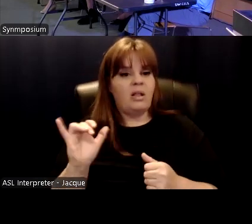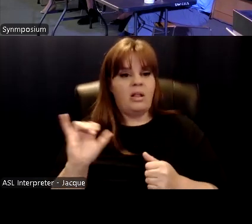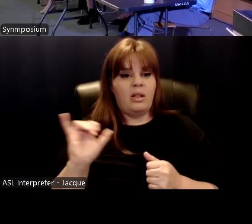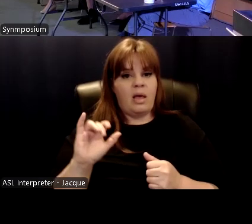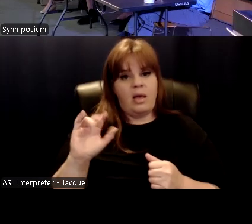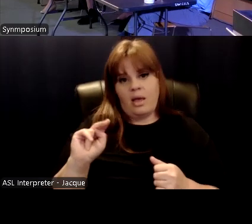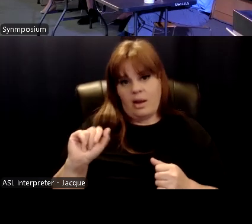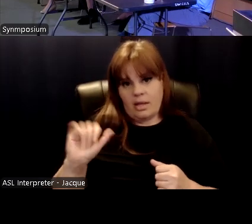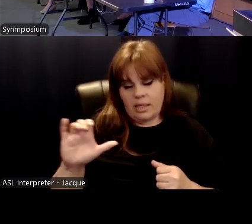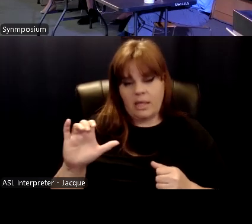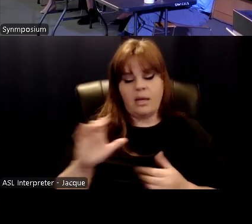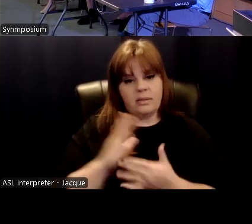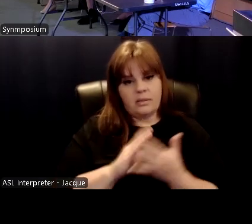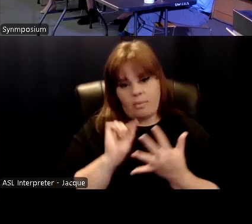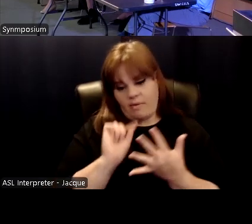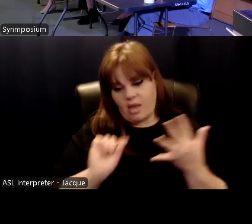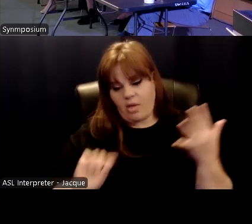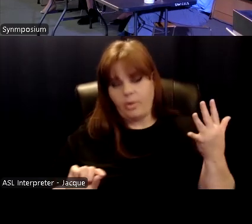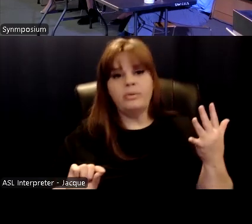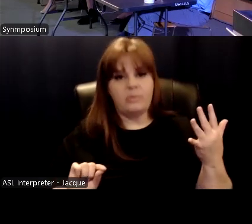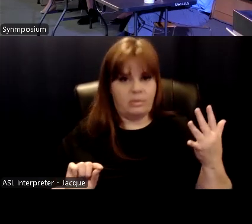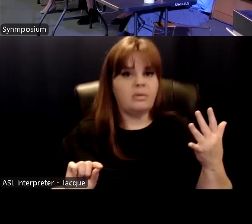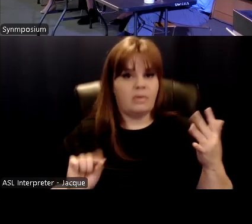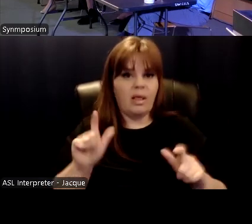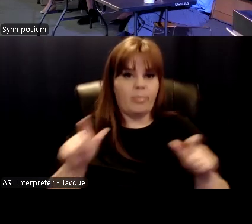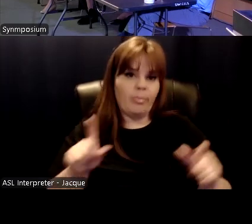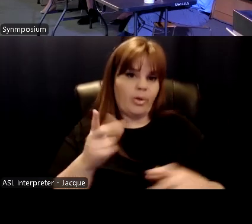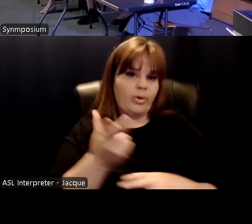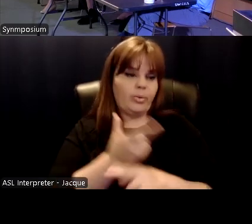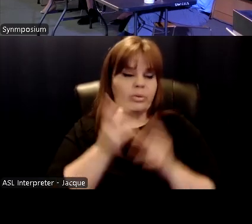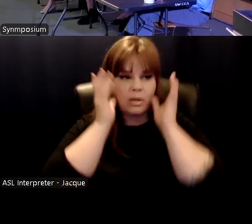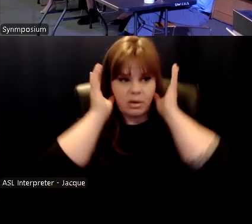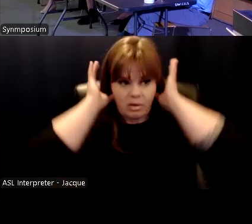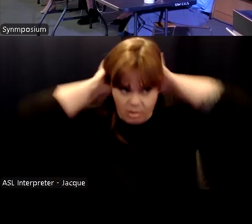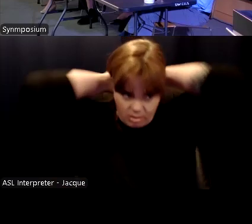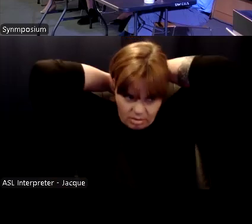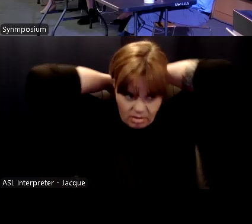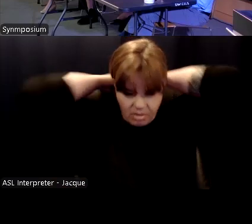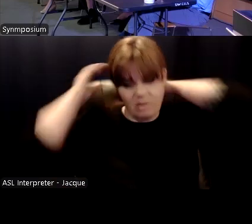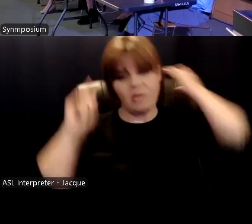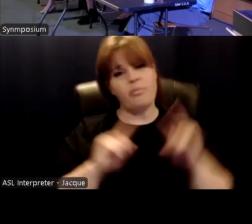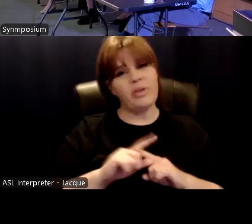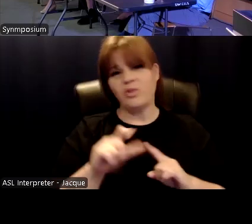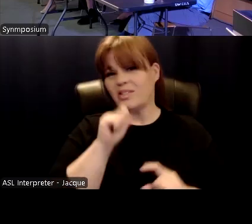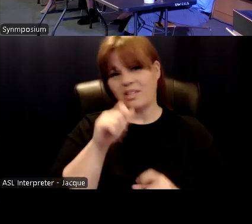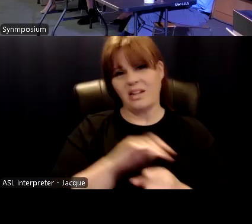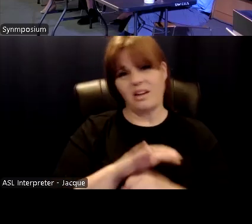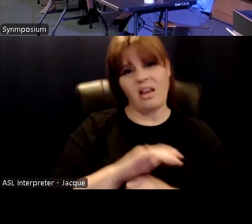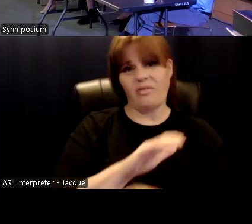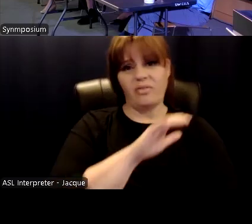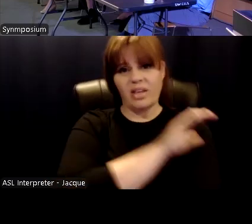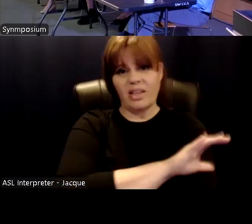NAC and some of the other ones that people are using, but there's just not enough clinical trial data on